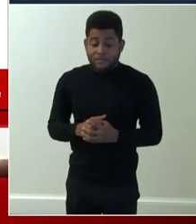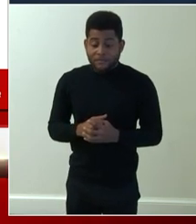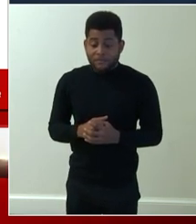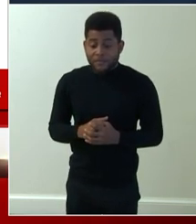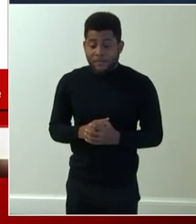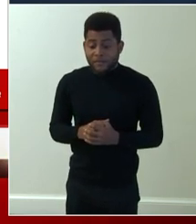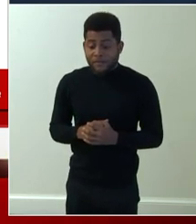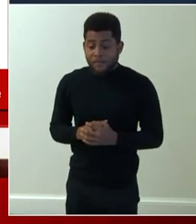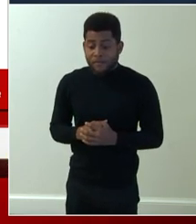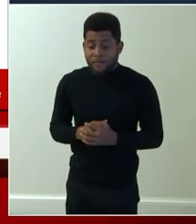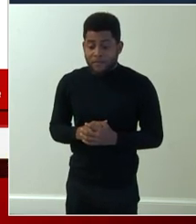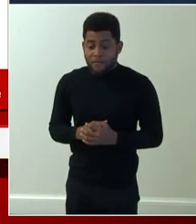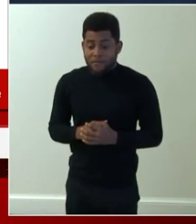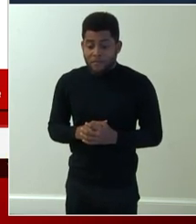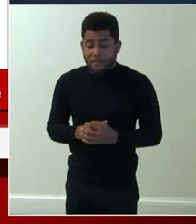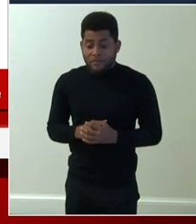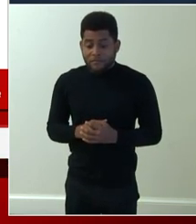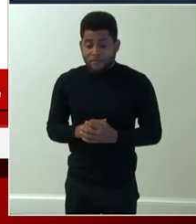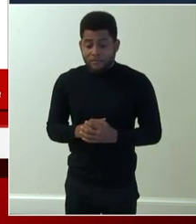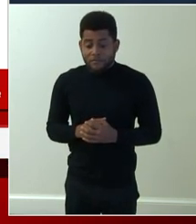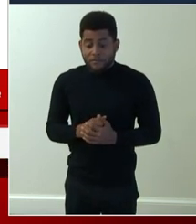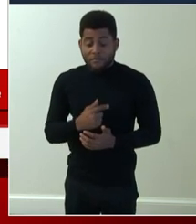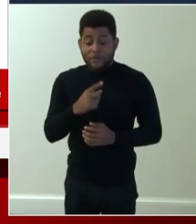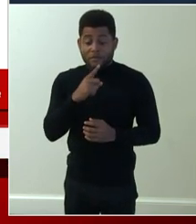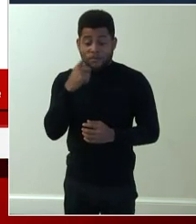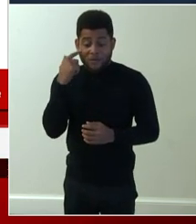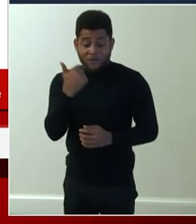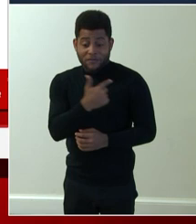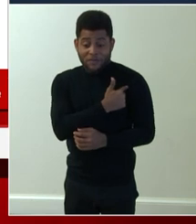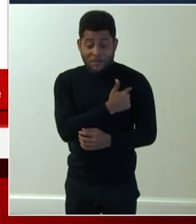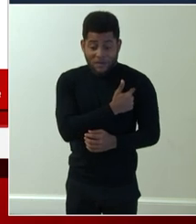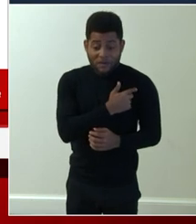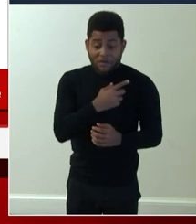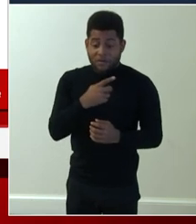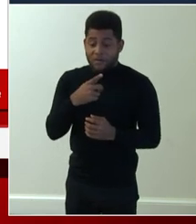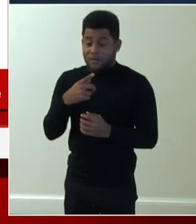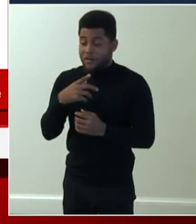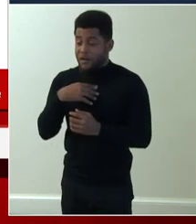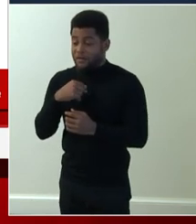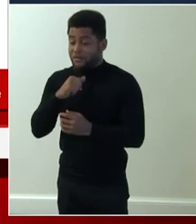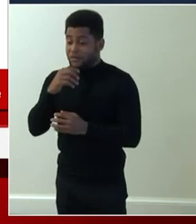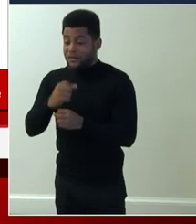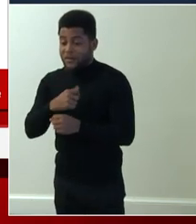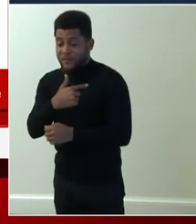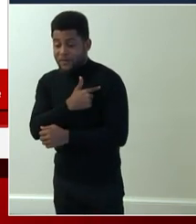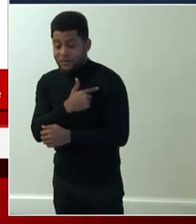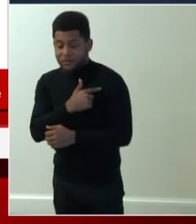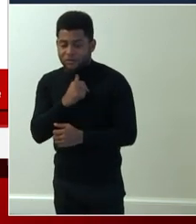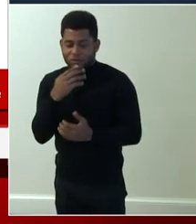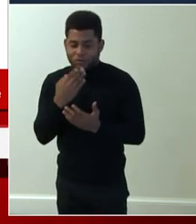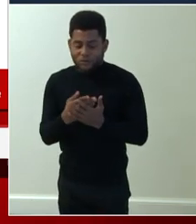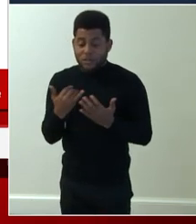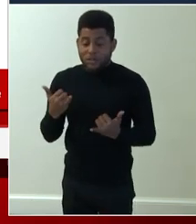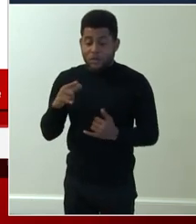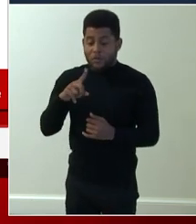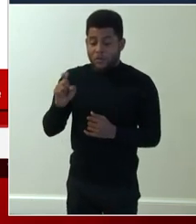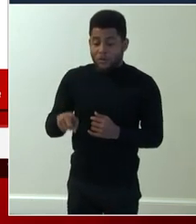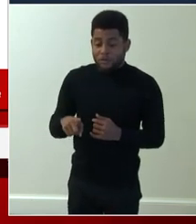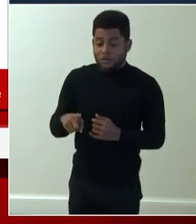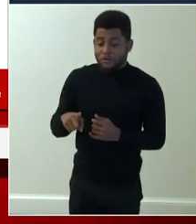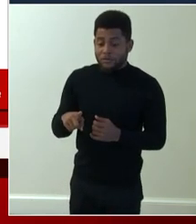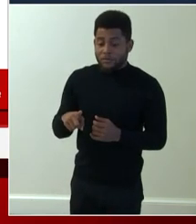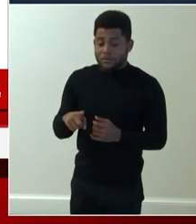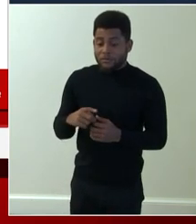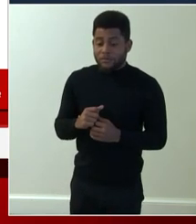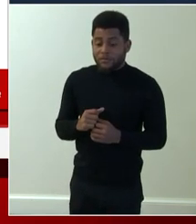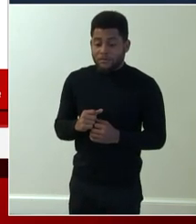one of the most important things we got to do. Gotcha, thank you. And my last question, so WMUDC has reported over the weekend that